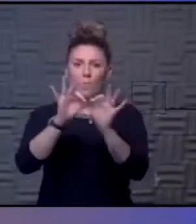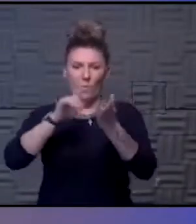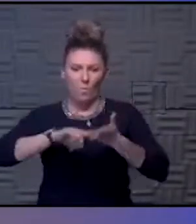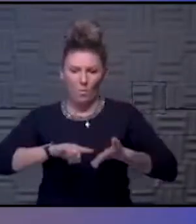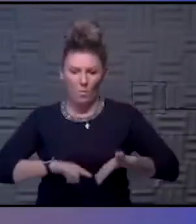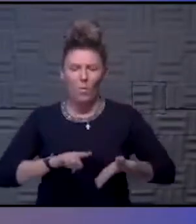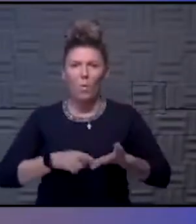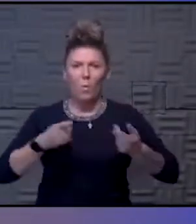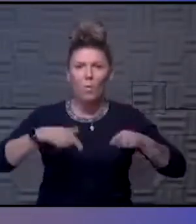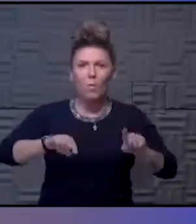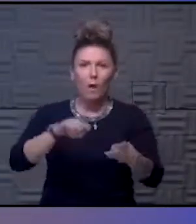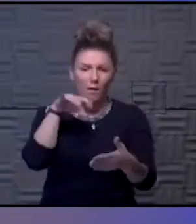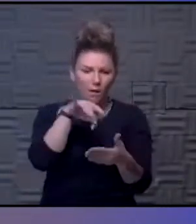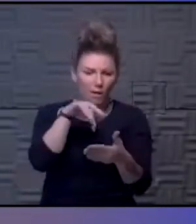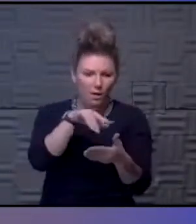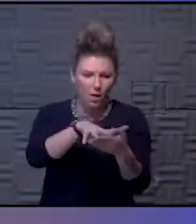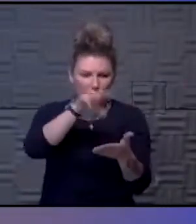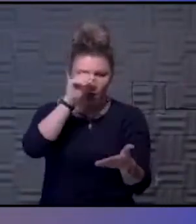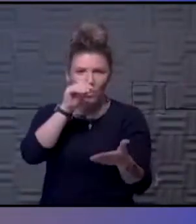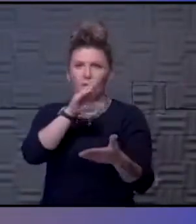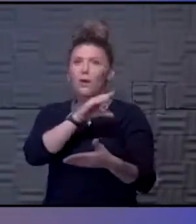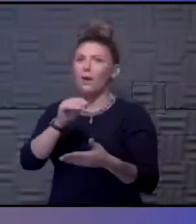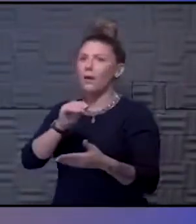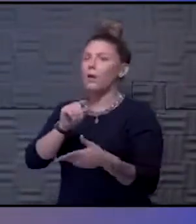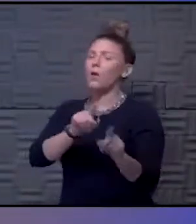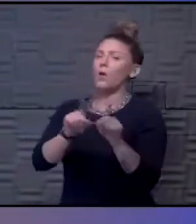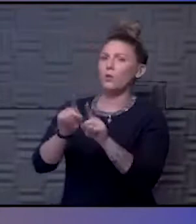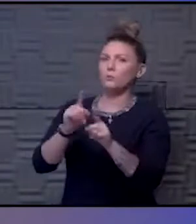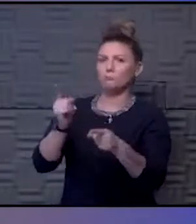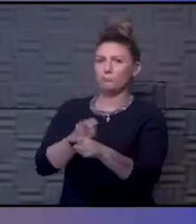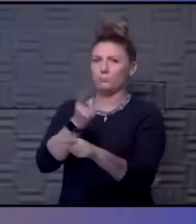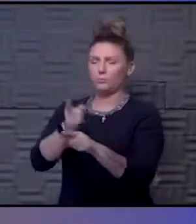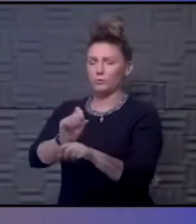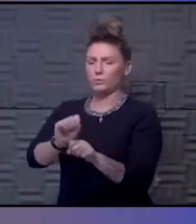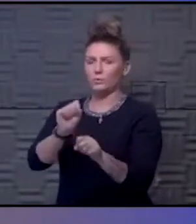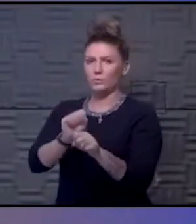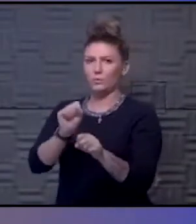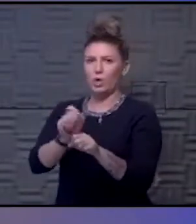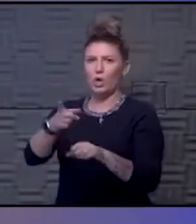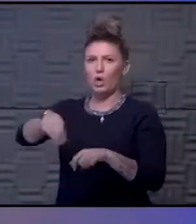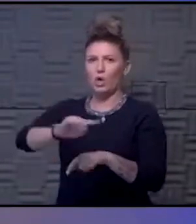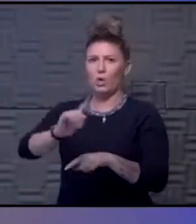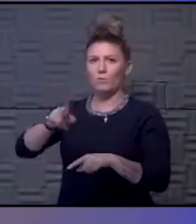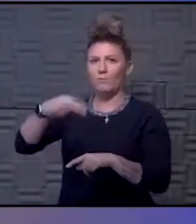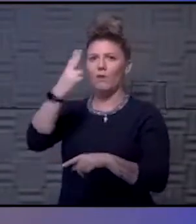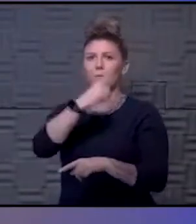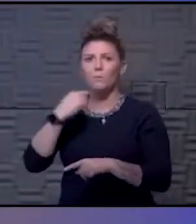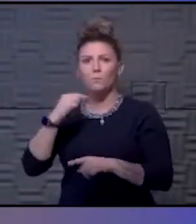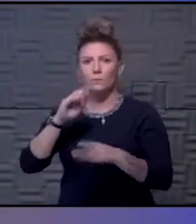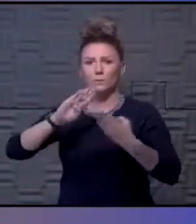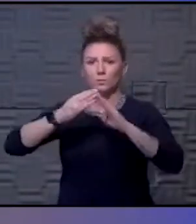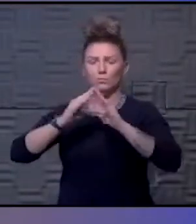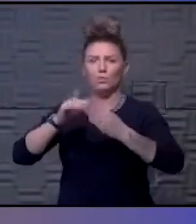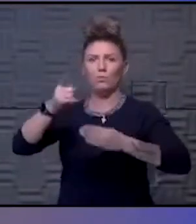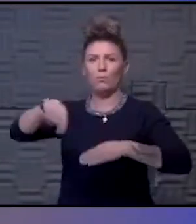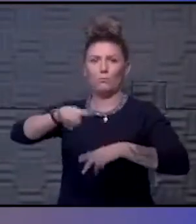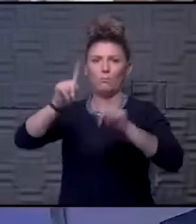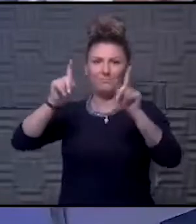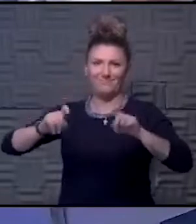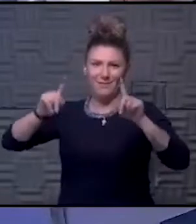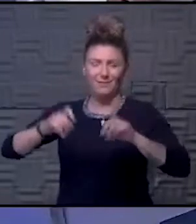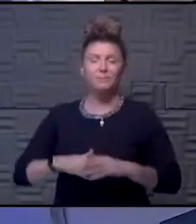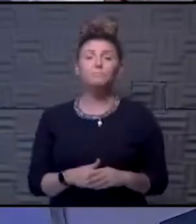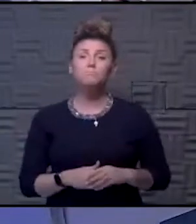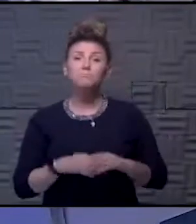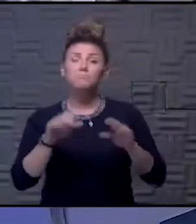studying and learning, we're also doing very pragmatic work to make sure those at-risk communities are getting tested. Can you